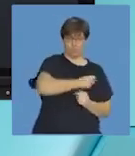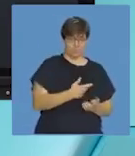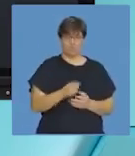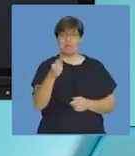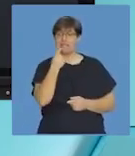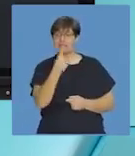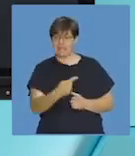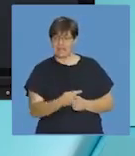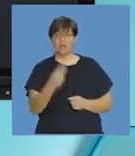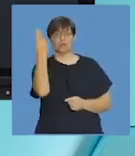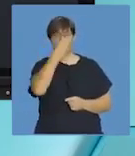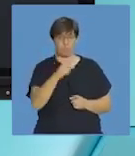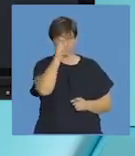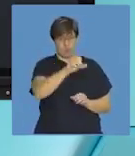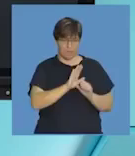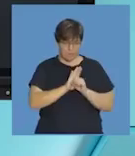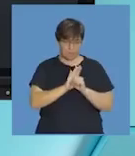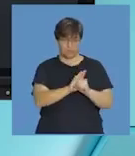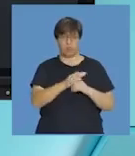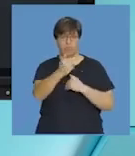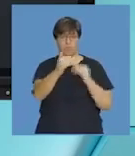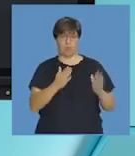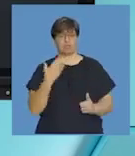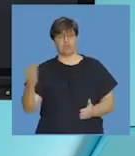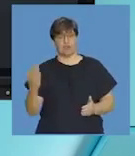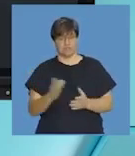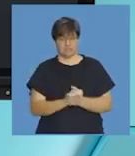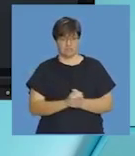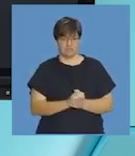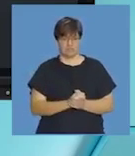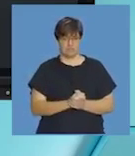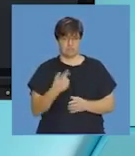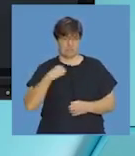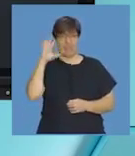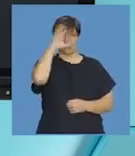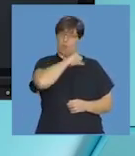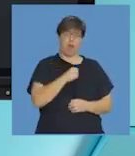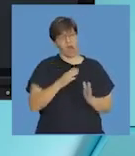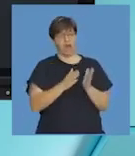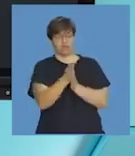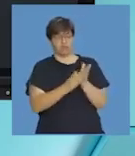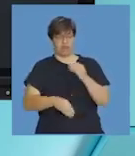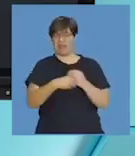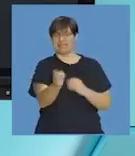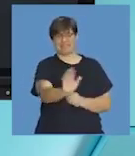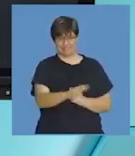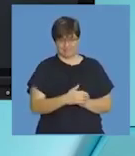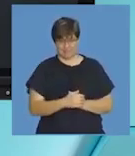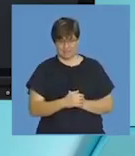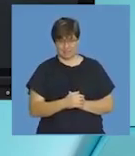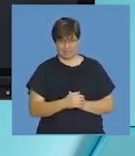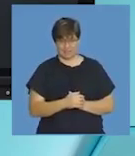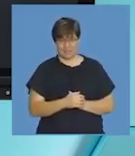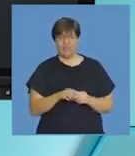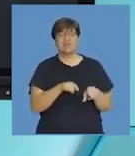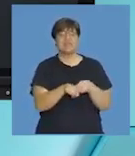So here I'm saying just draw a person pushing the box to the right. Don't assume there's friction. In your exams